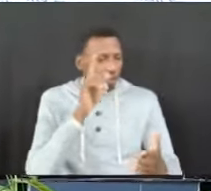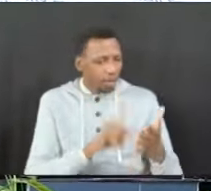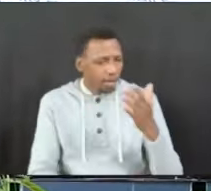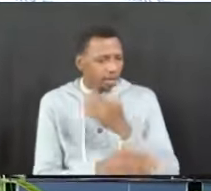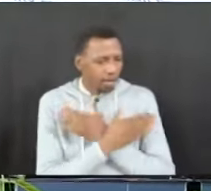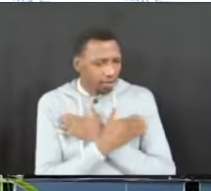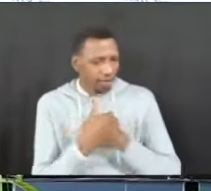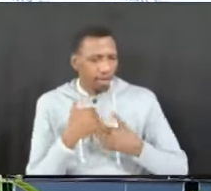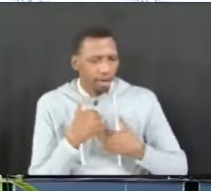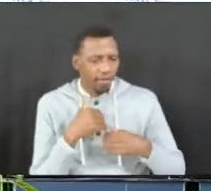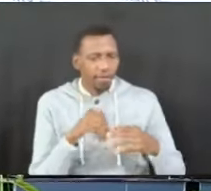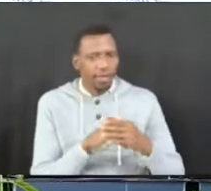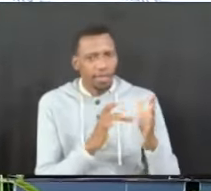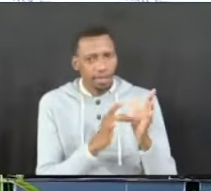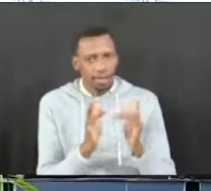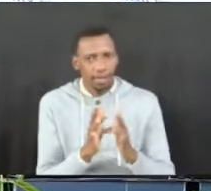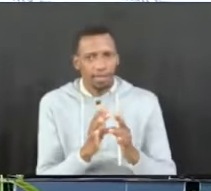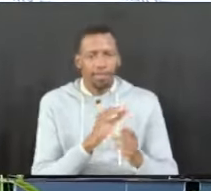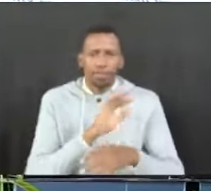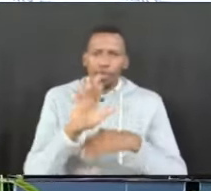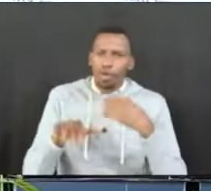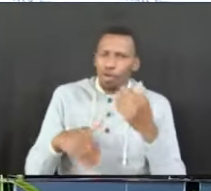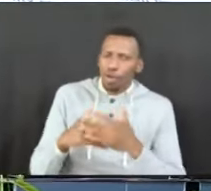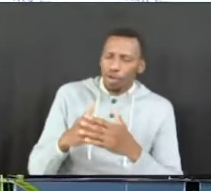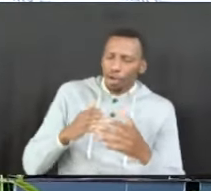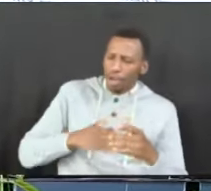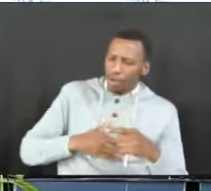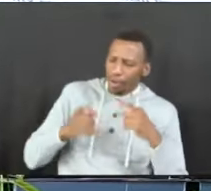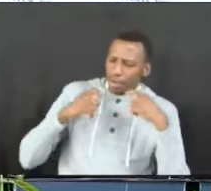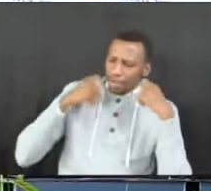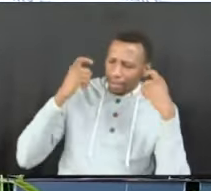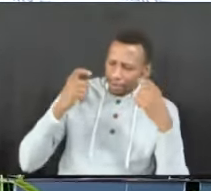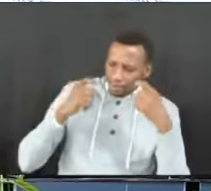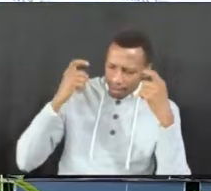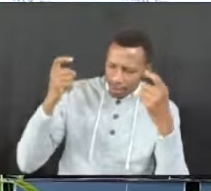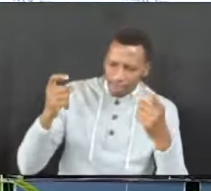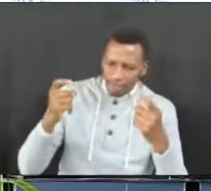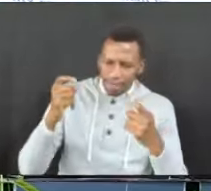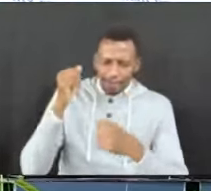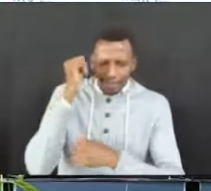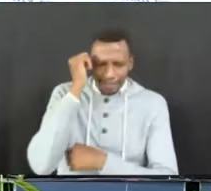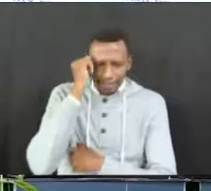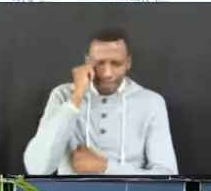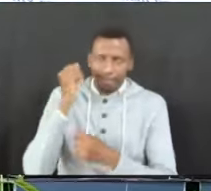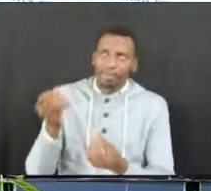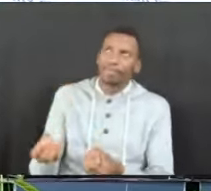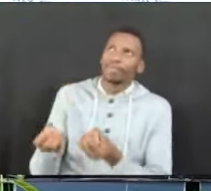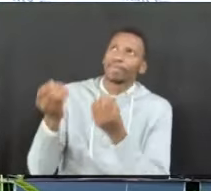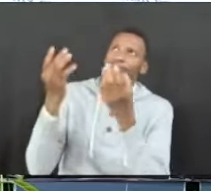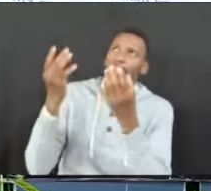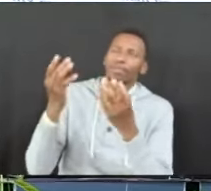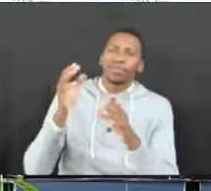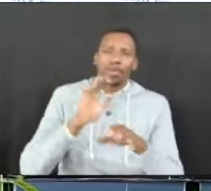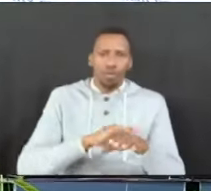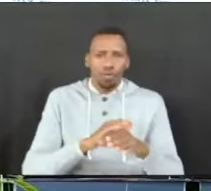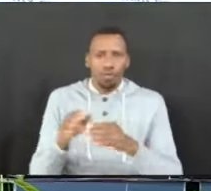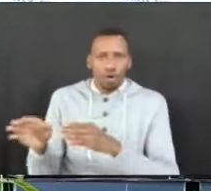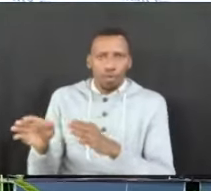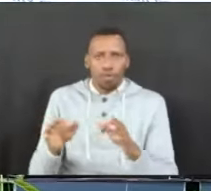all our sins and griefs to bear. And saying what a privilege it is to carry how many